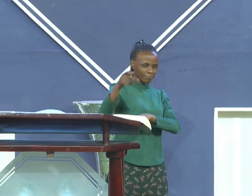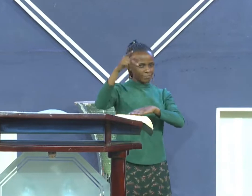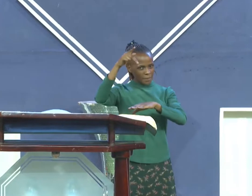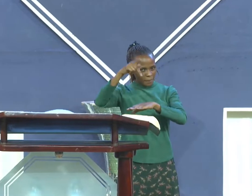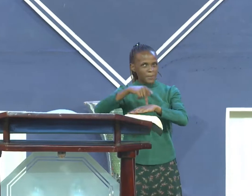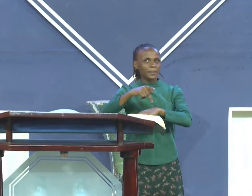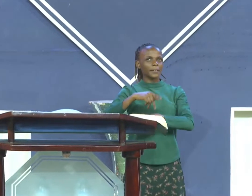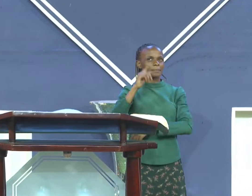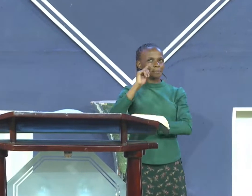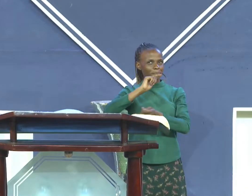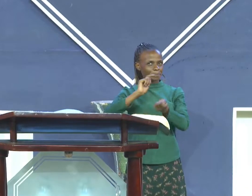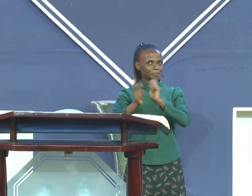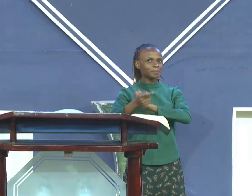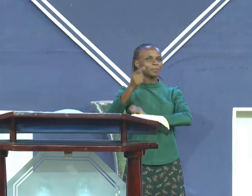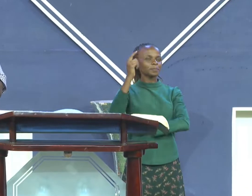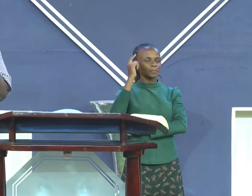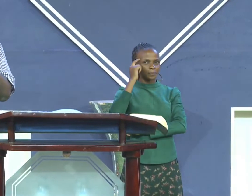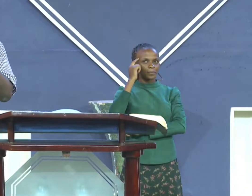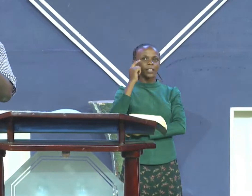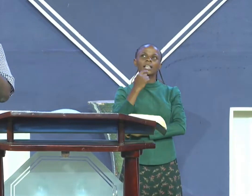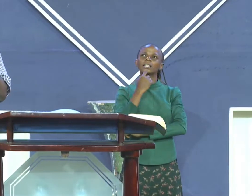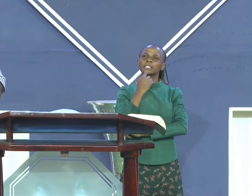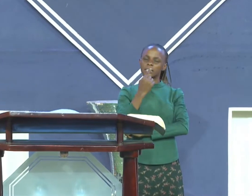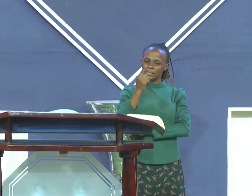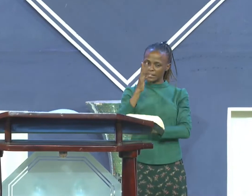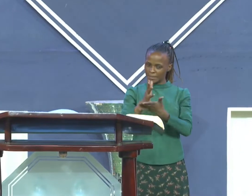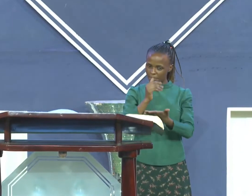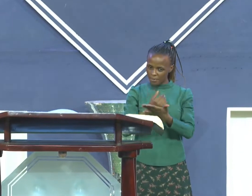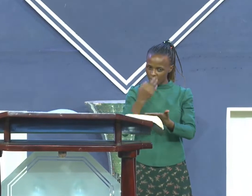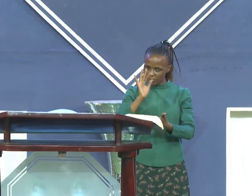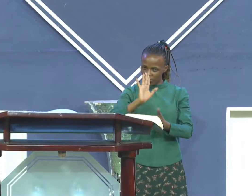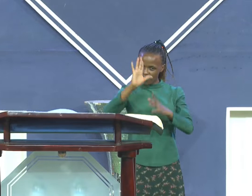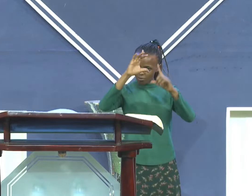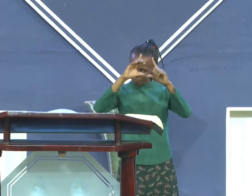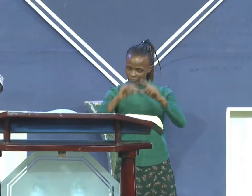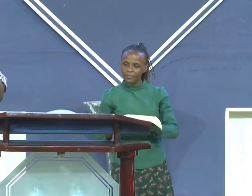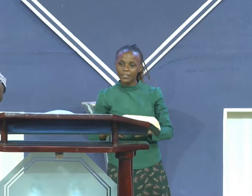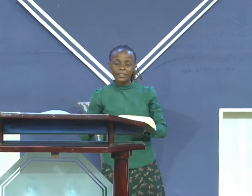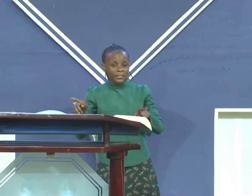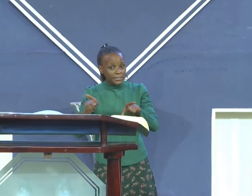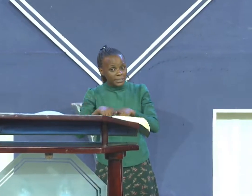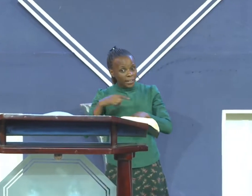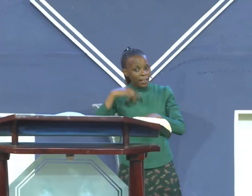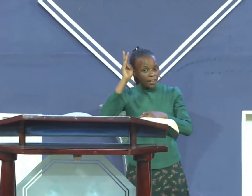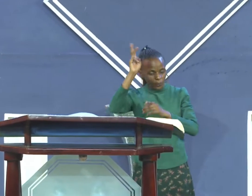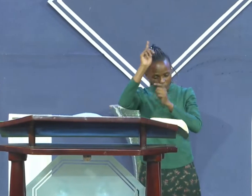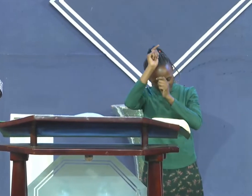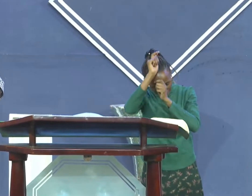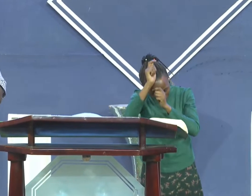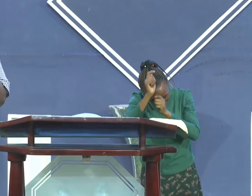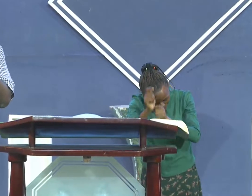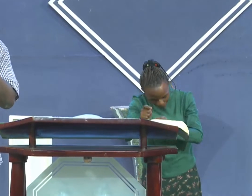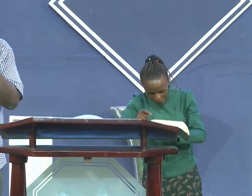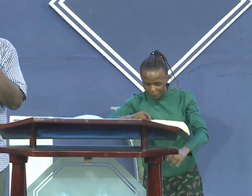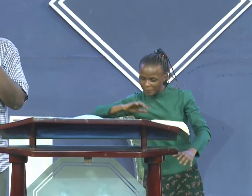But after Peter changed his mind, and he said, by your word, I will also